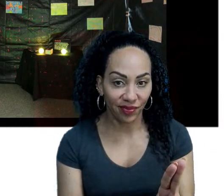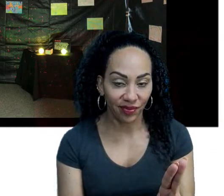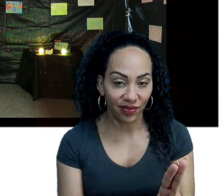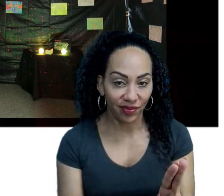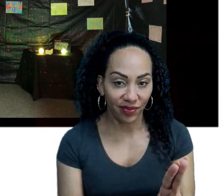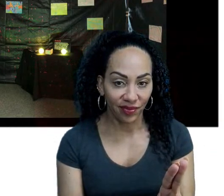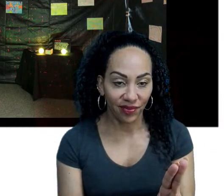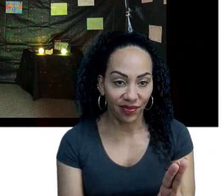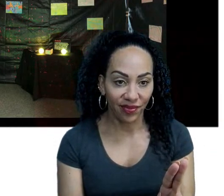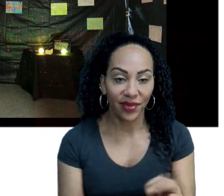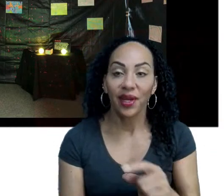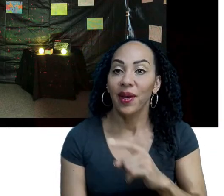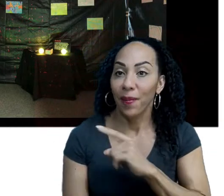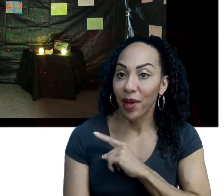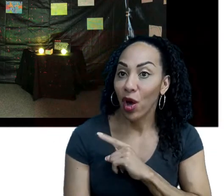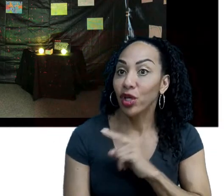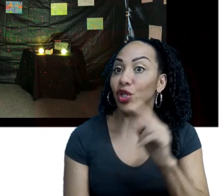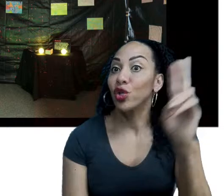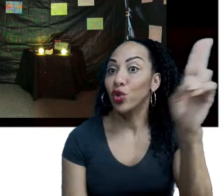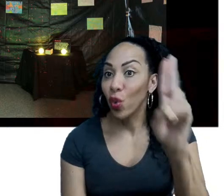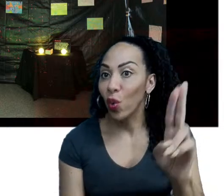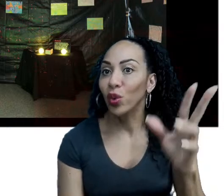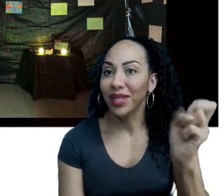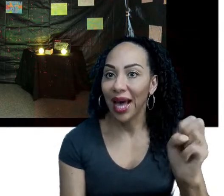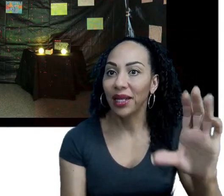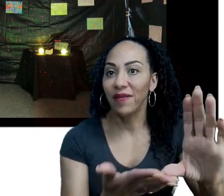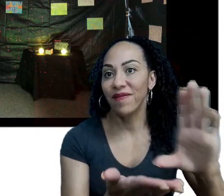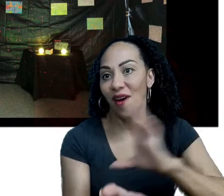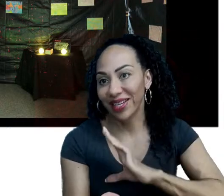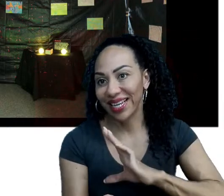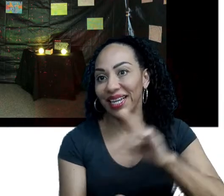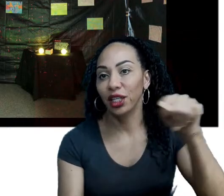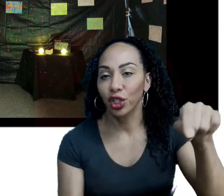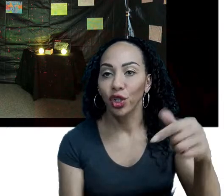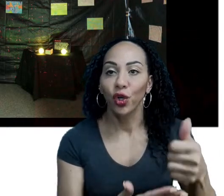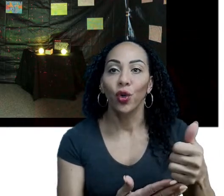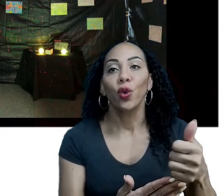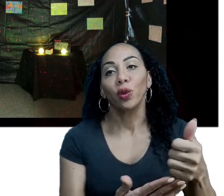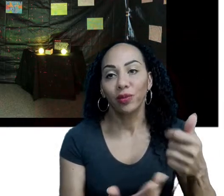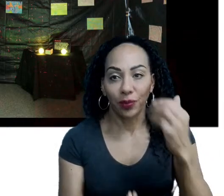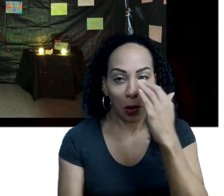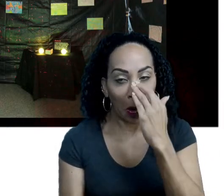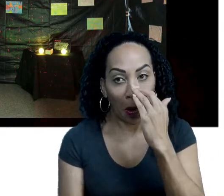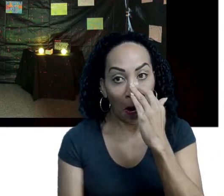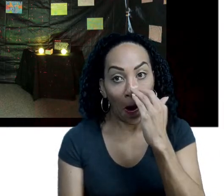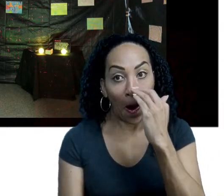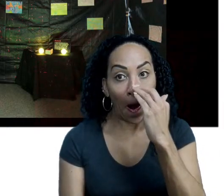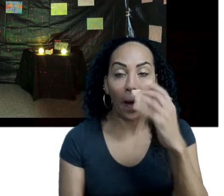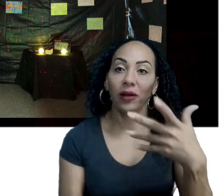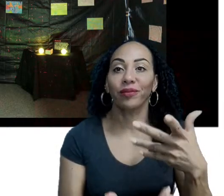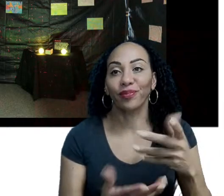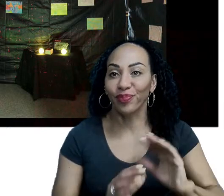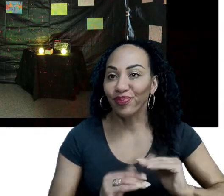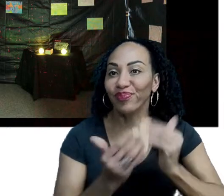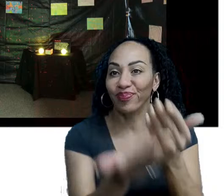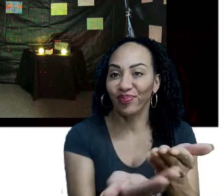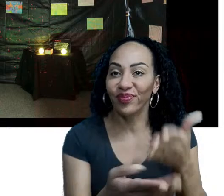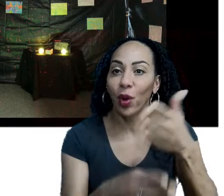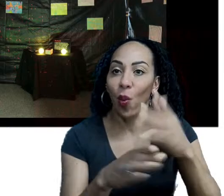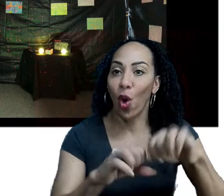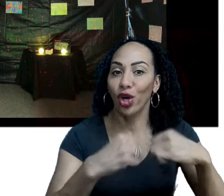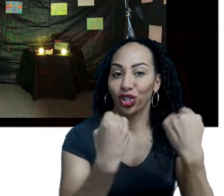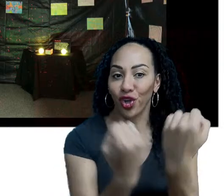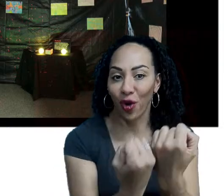money, and so we used some of that money to go in and deliver workshops. And the idea